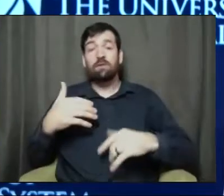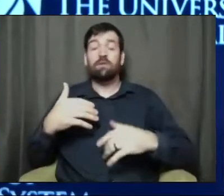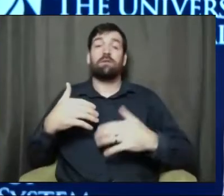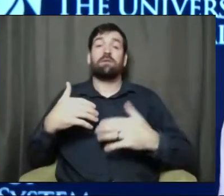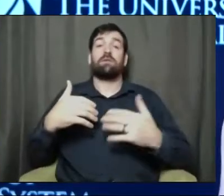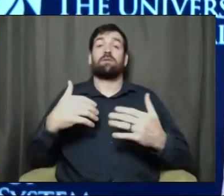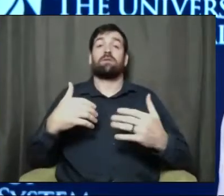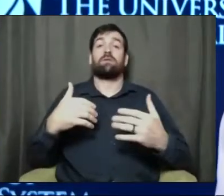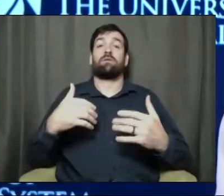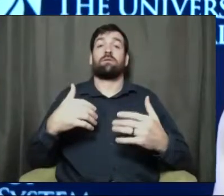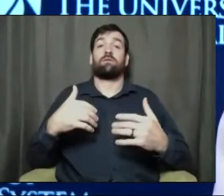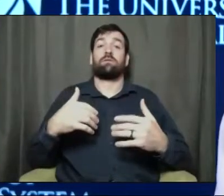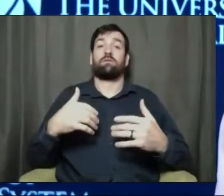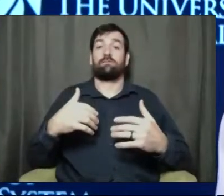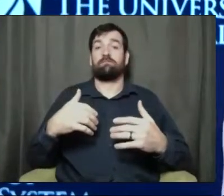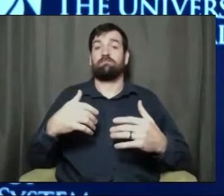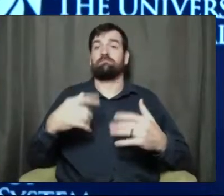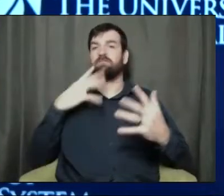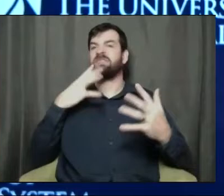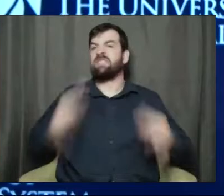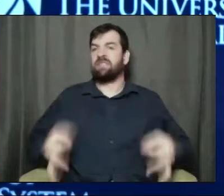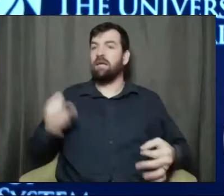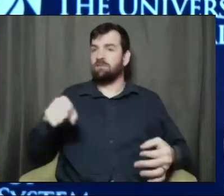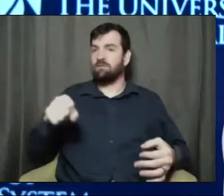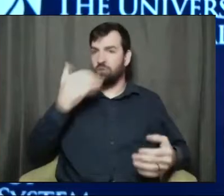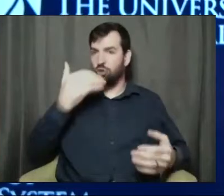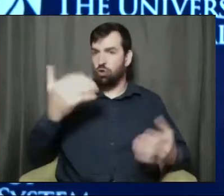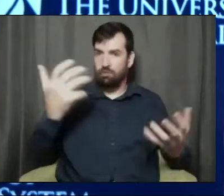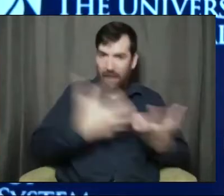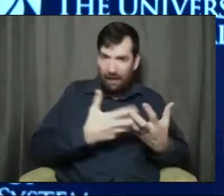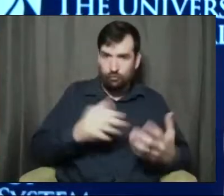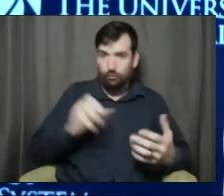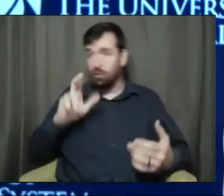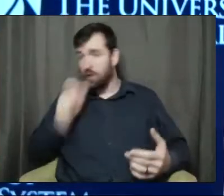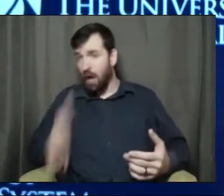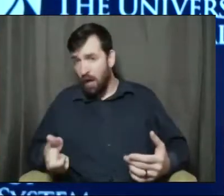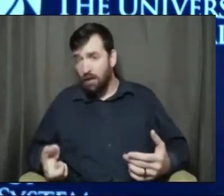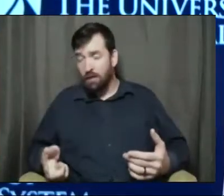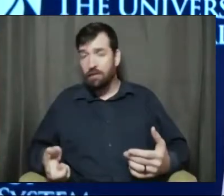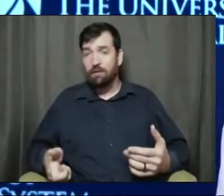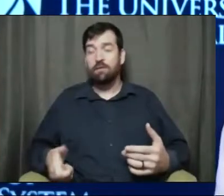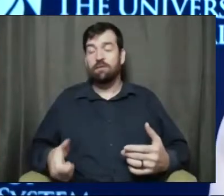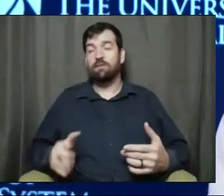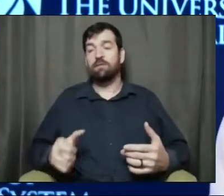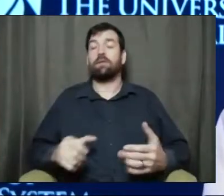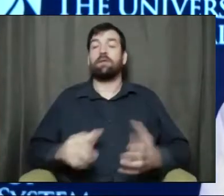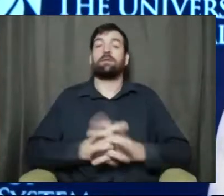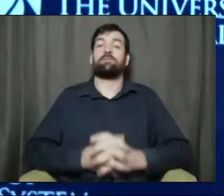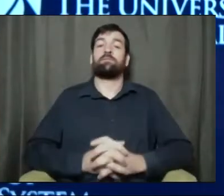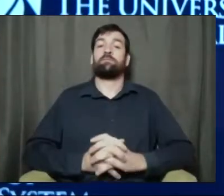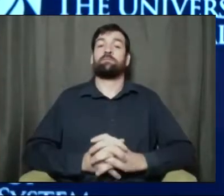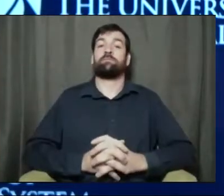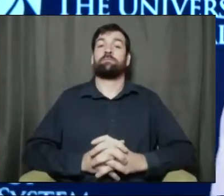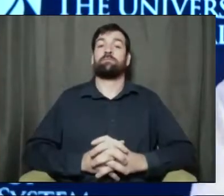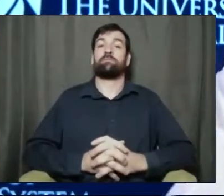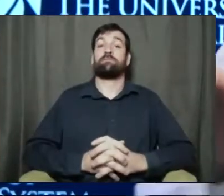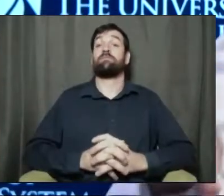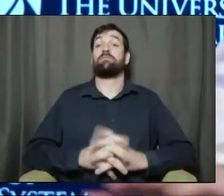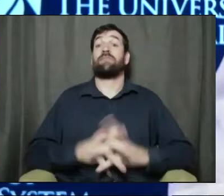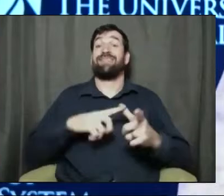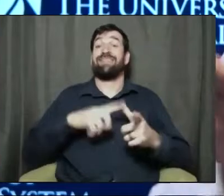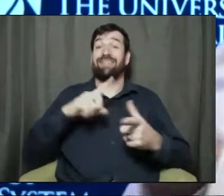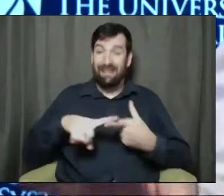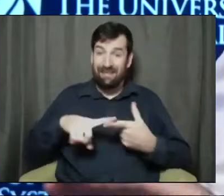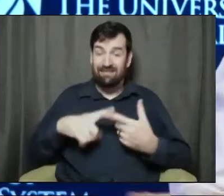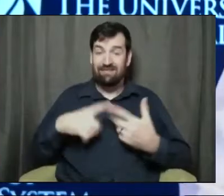and then you decide, yeah, this is a good match, or no, it's not, or we'll go down the list. But then the whole process sort of,